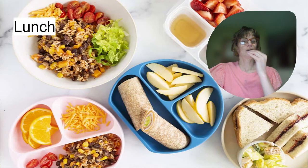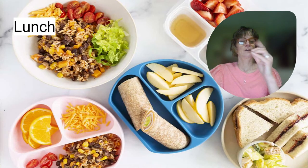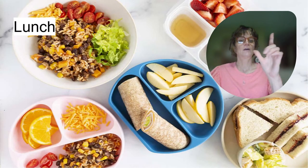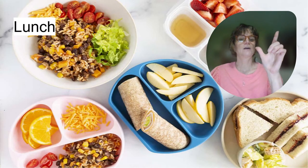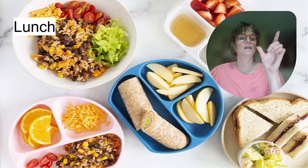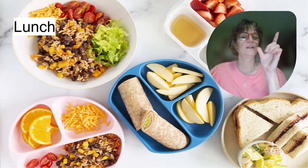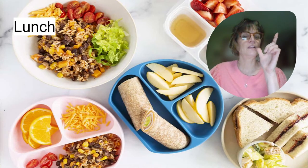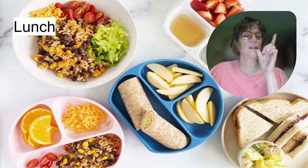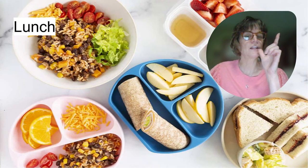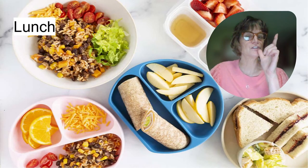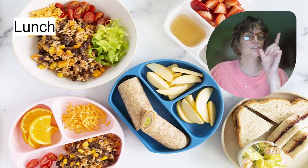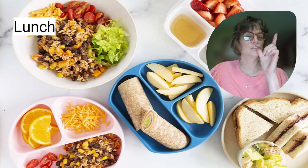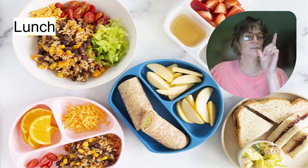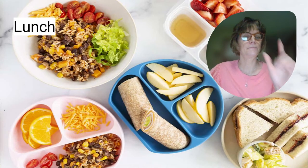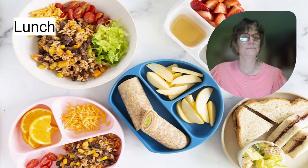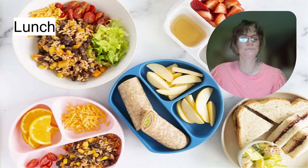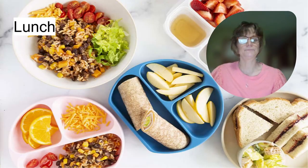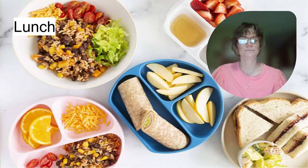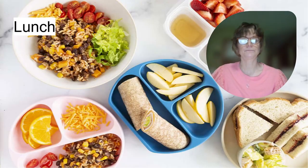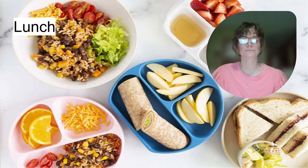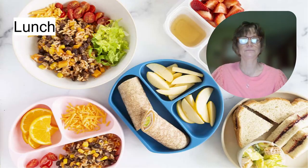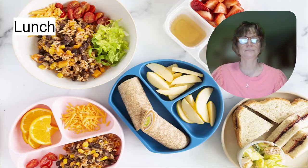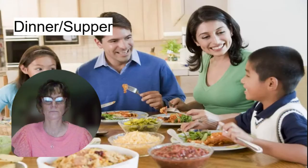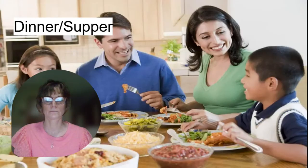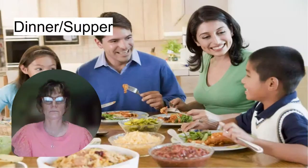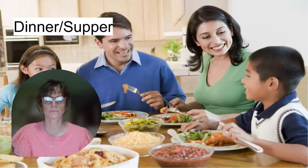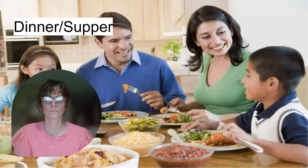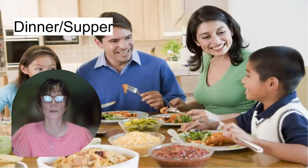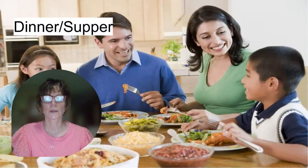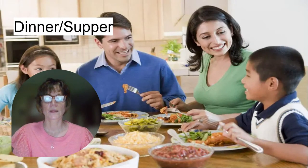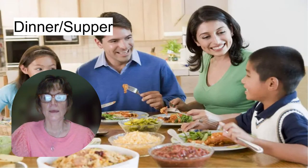Lunch. Lunch.